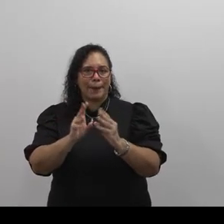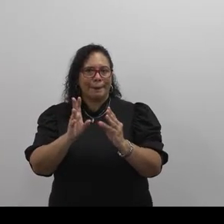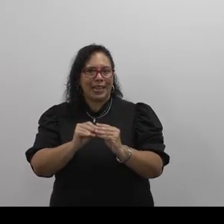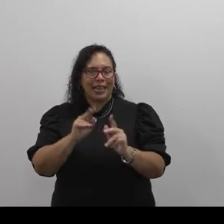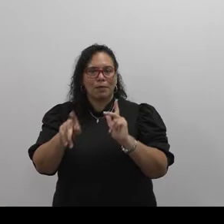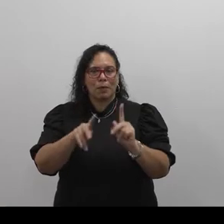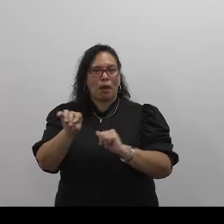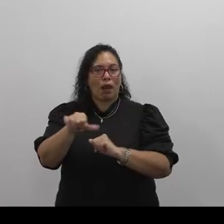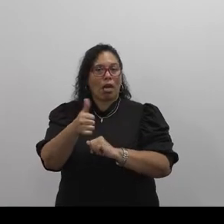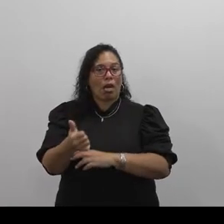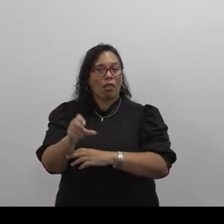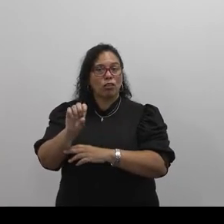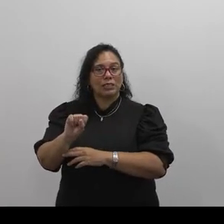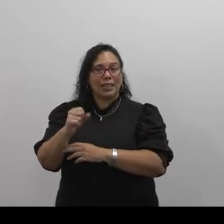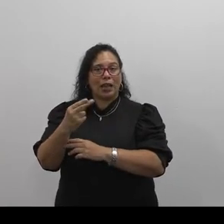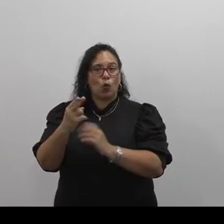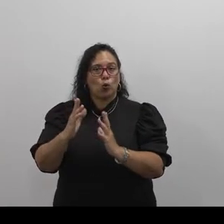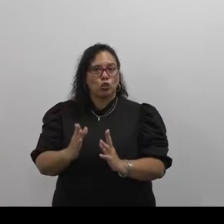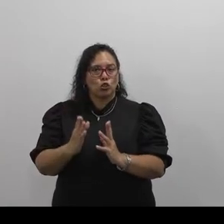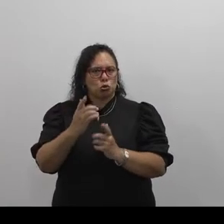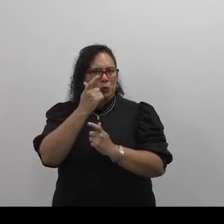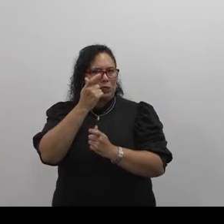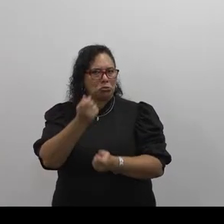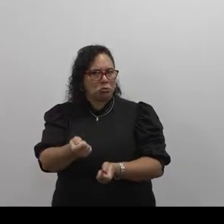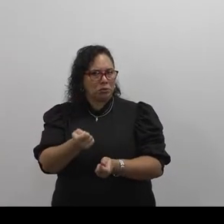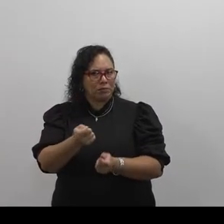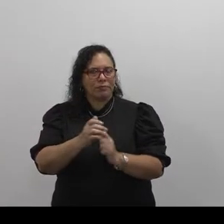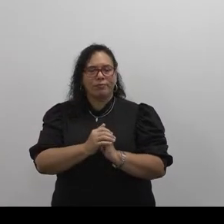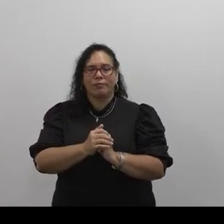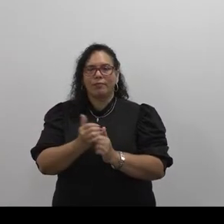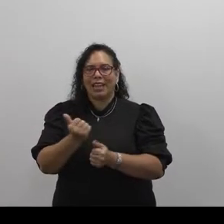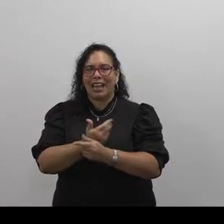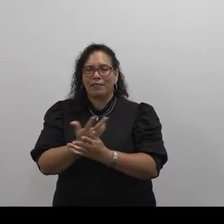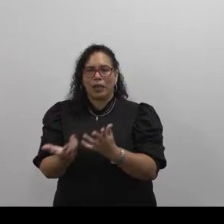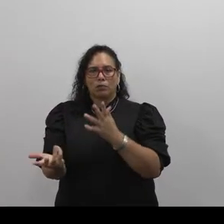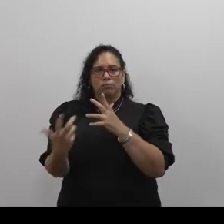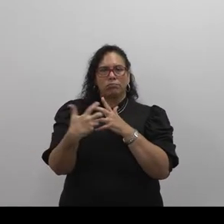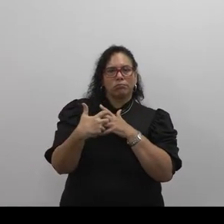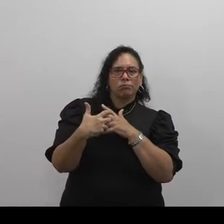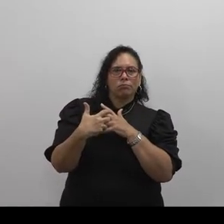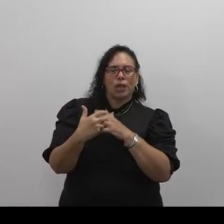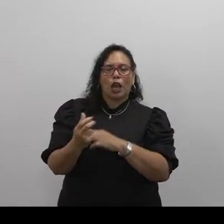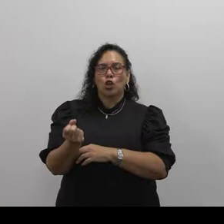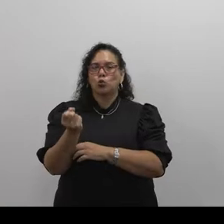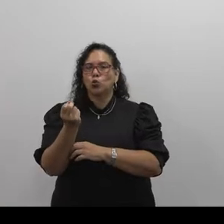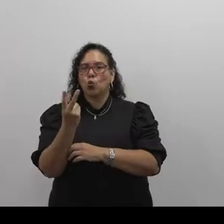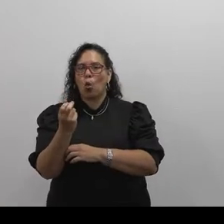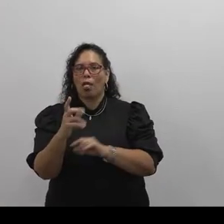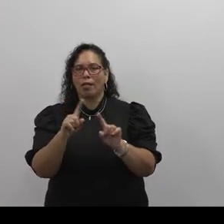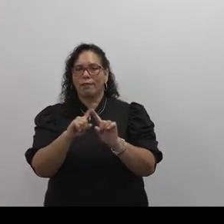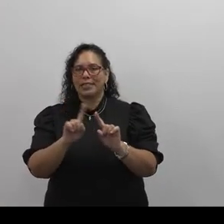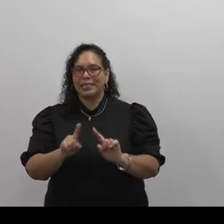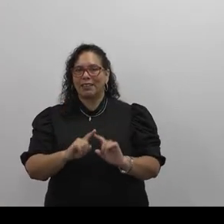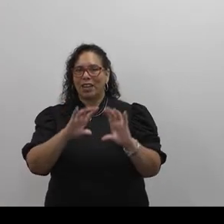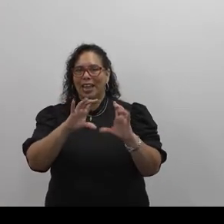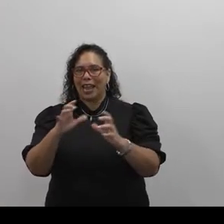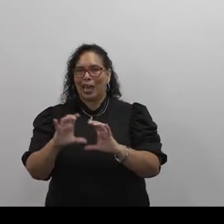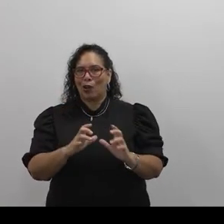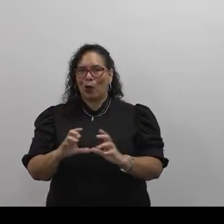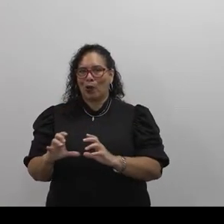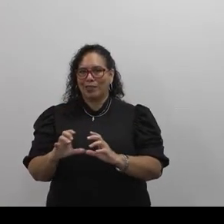stakeholders who took interest, what we saw is everything was aligning across 12 different categories just